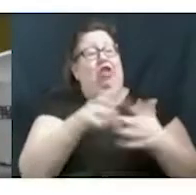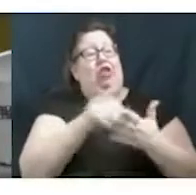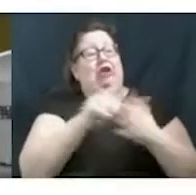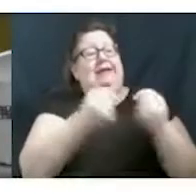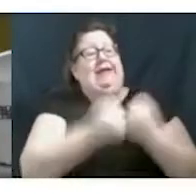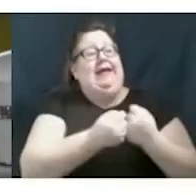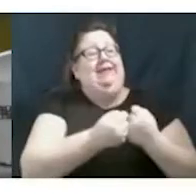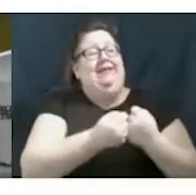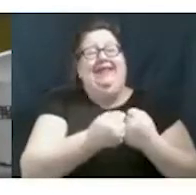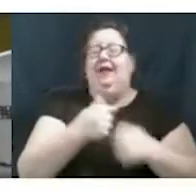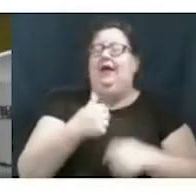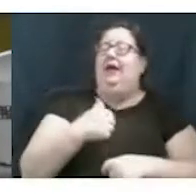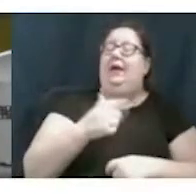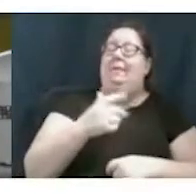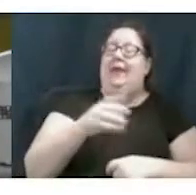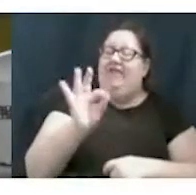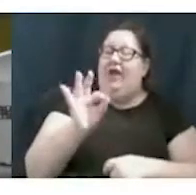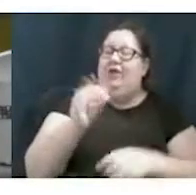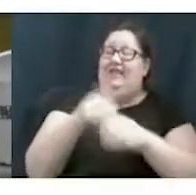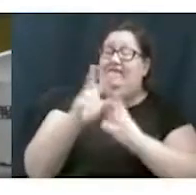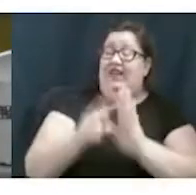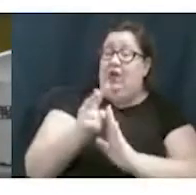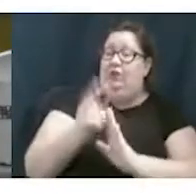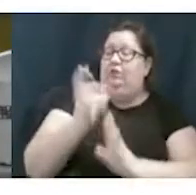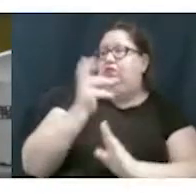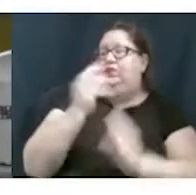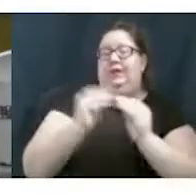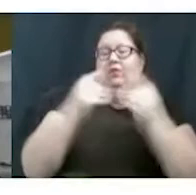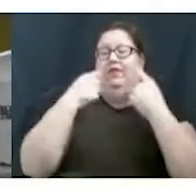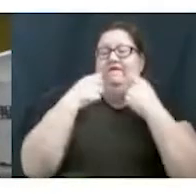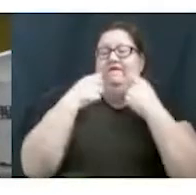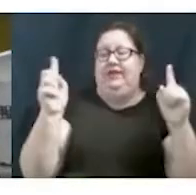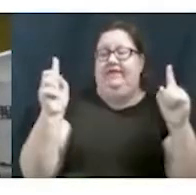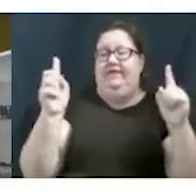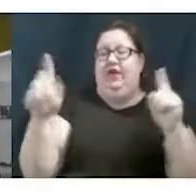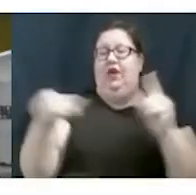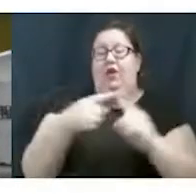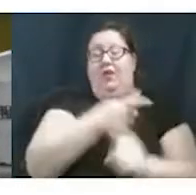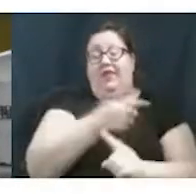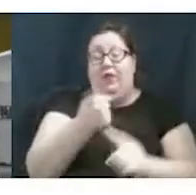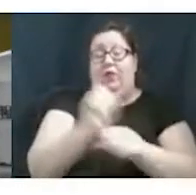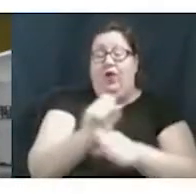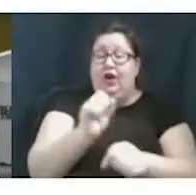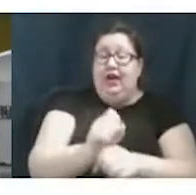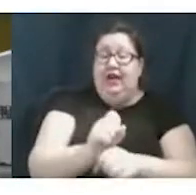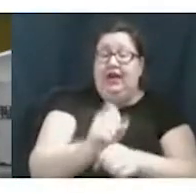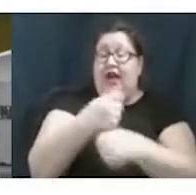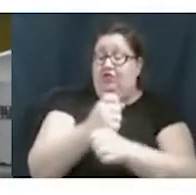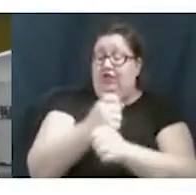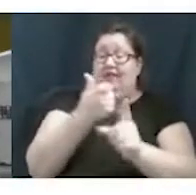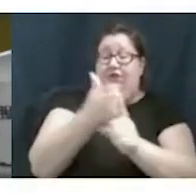But I found in video, it's so much more effective because when they're working and they're creating their own